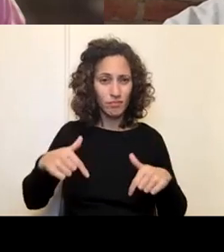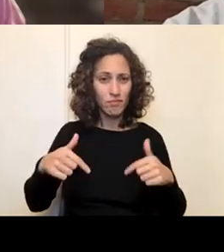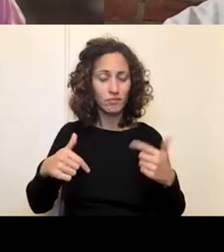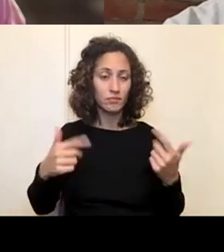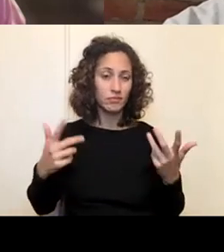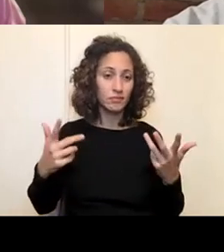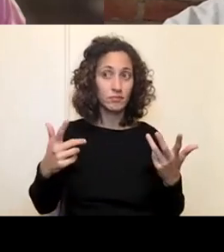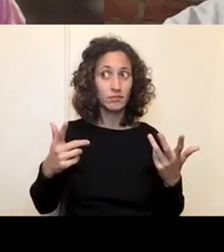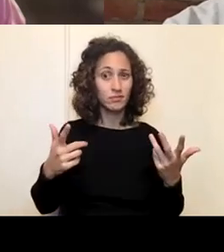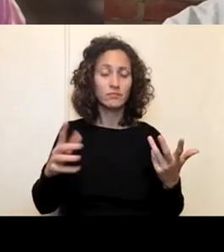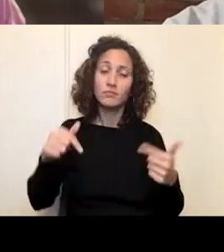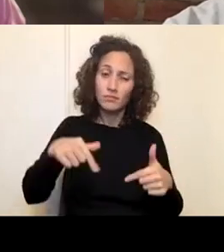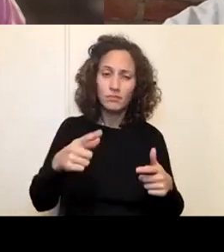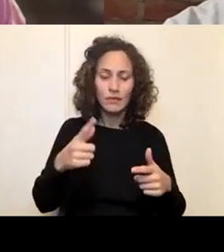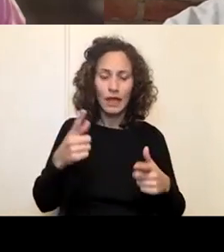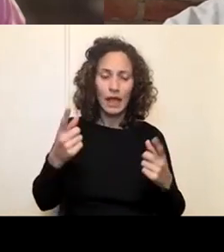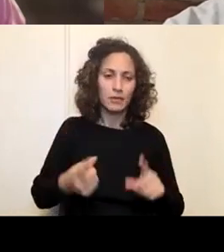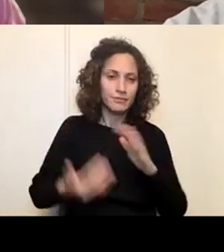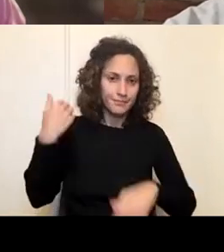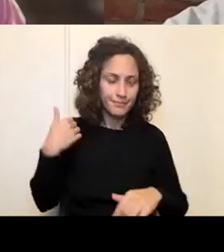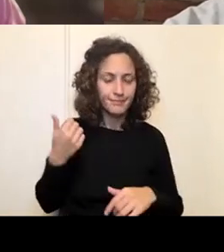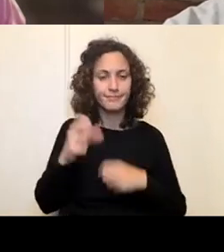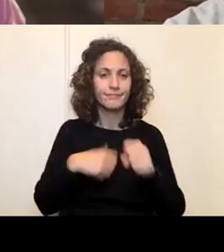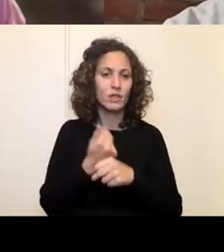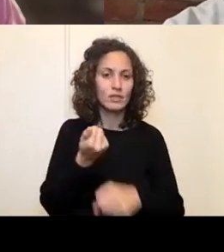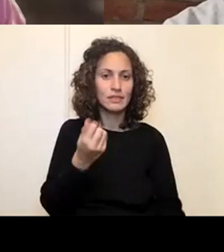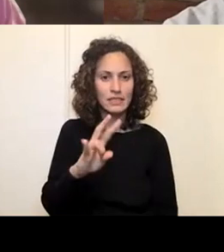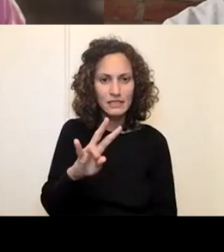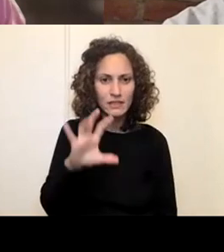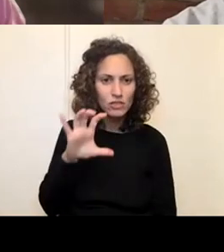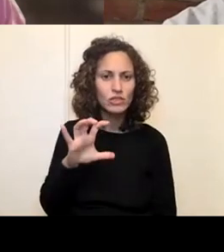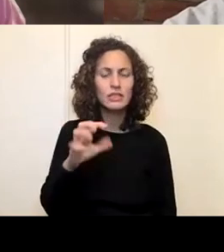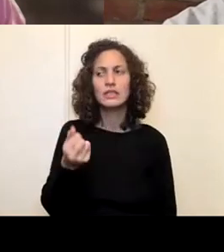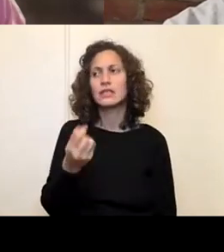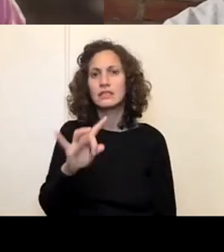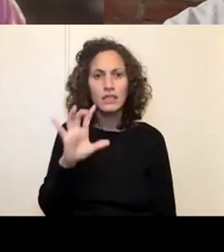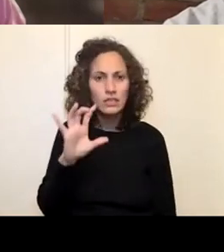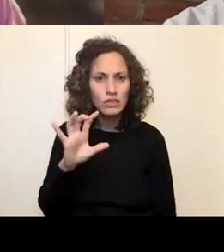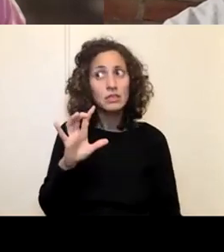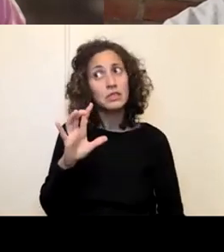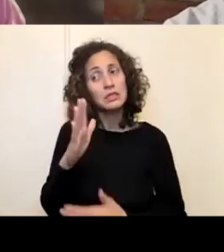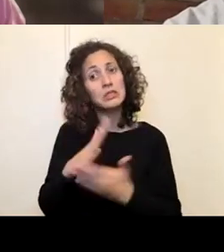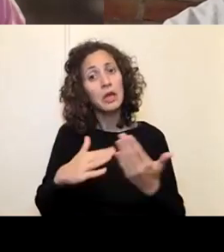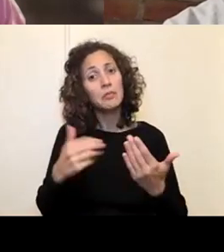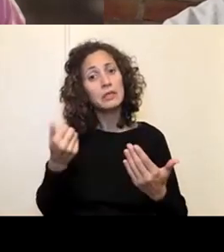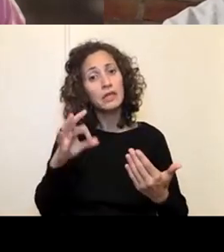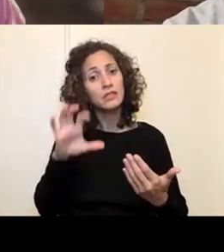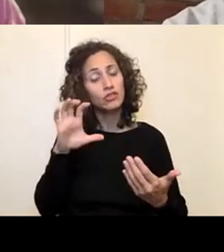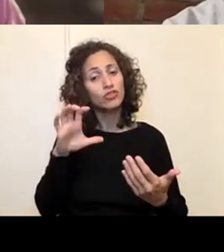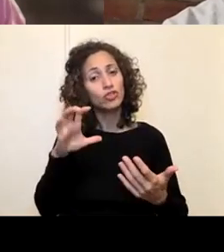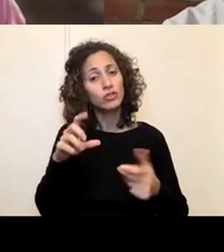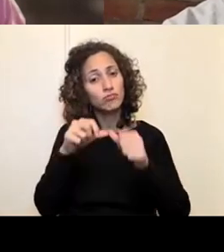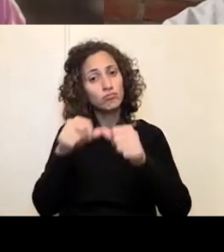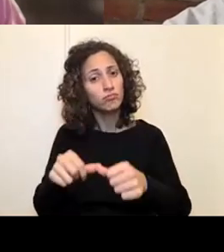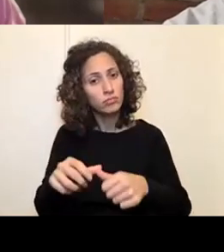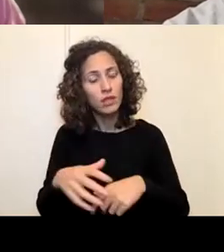like 1700s, 1800s, you know, and, you know, part of, you know, the 1900s. So it's